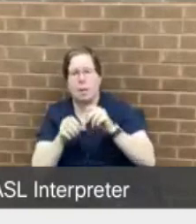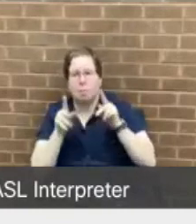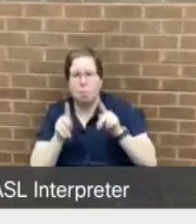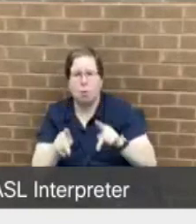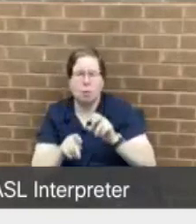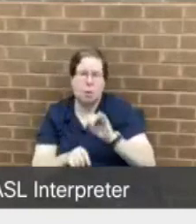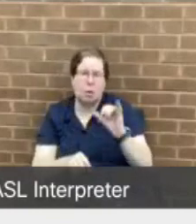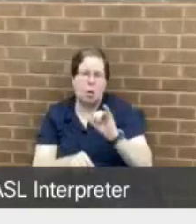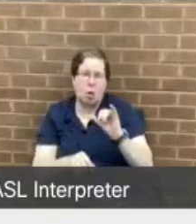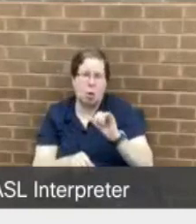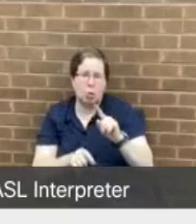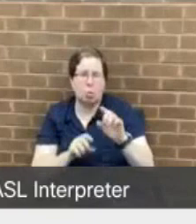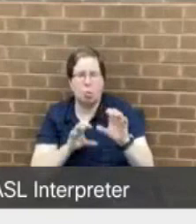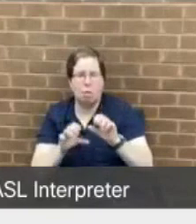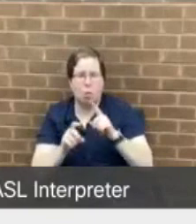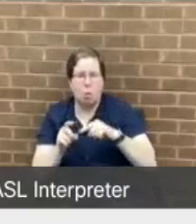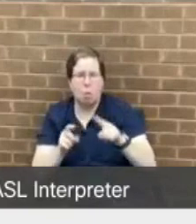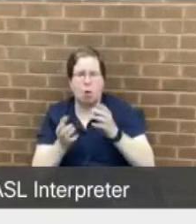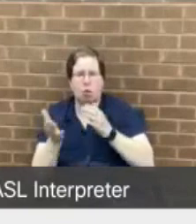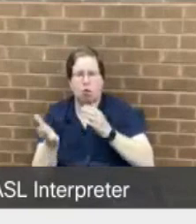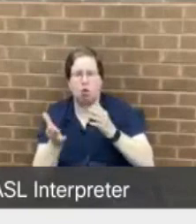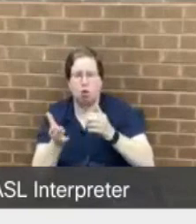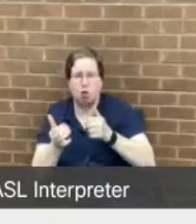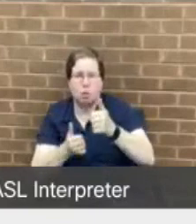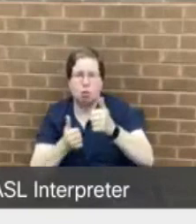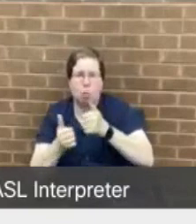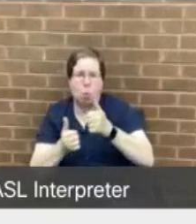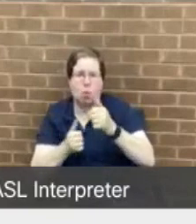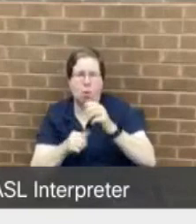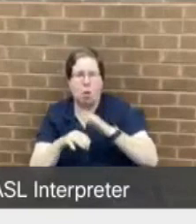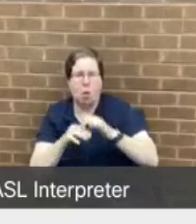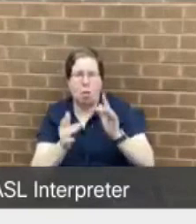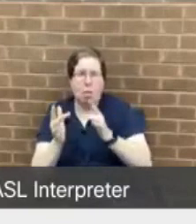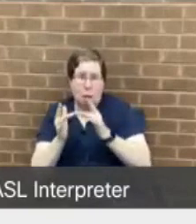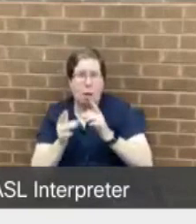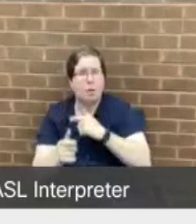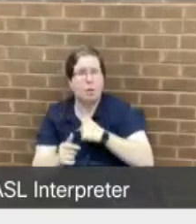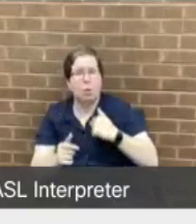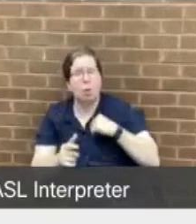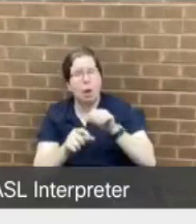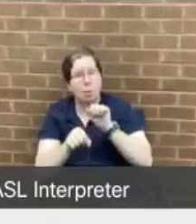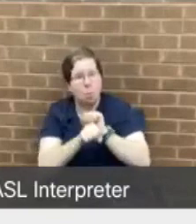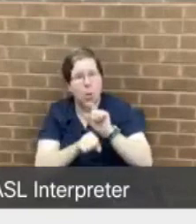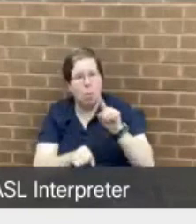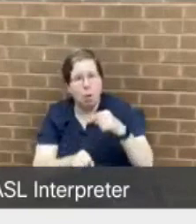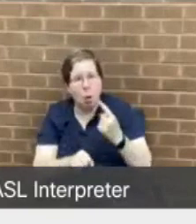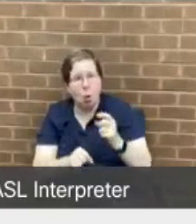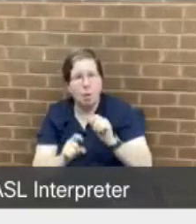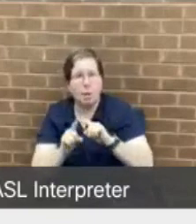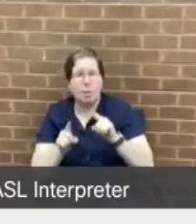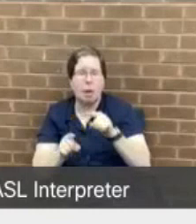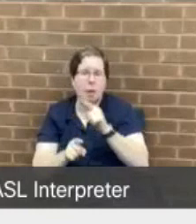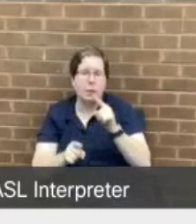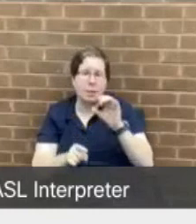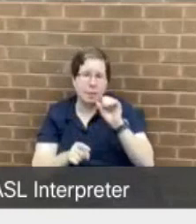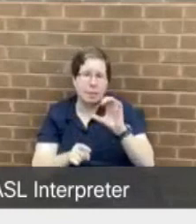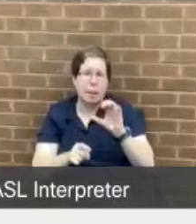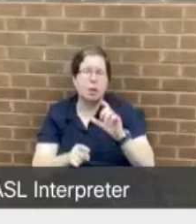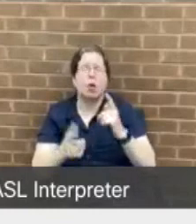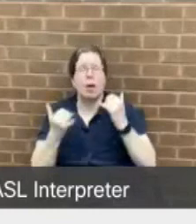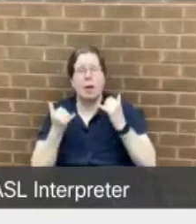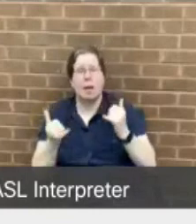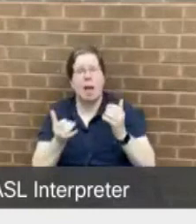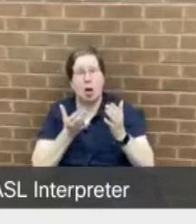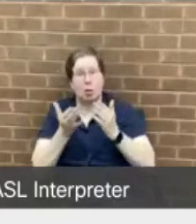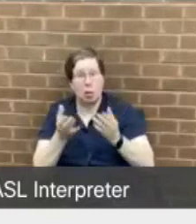as if you perform those services remotely online. We remain appointment only, but as the secretary outlined, that has allowed us to serve